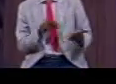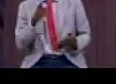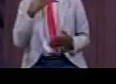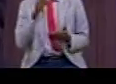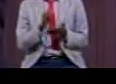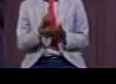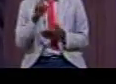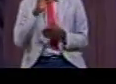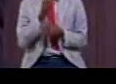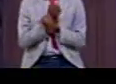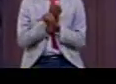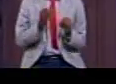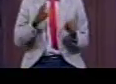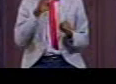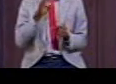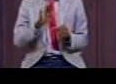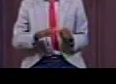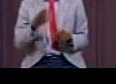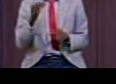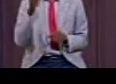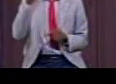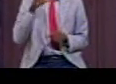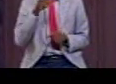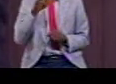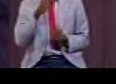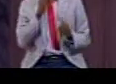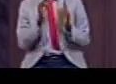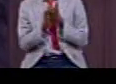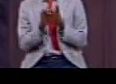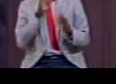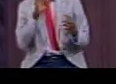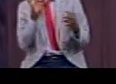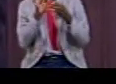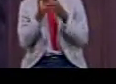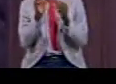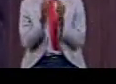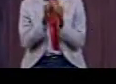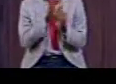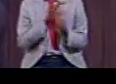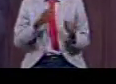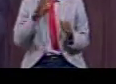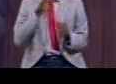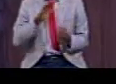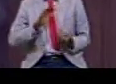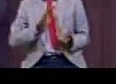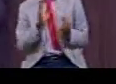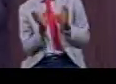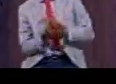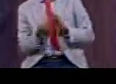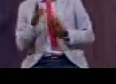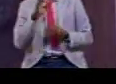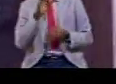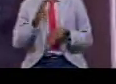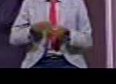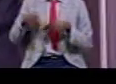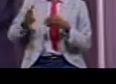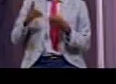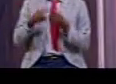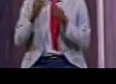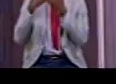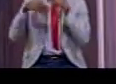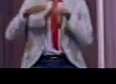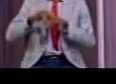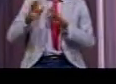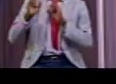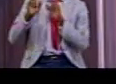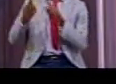you are a child of God. You say you are connected to Christ. You say you are converted. You say you are on your way to heaven. All right now, as